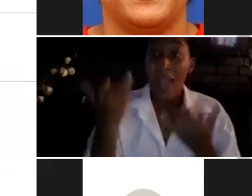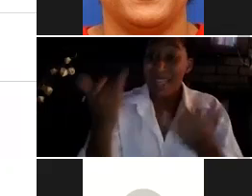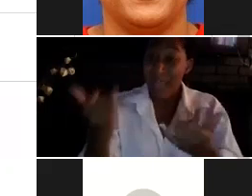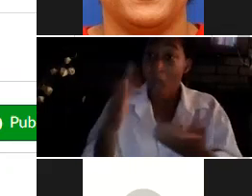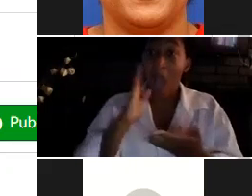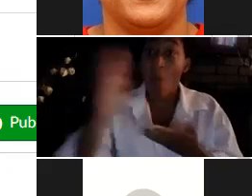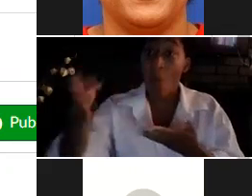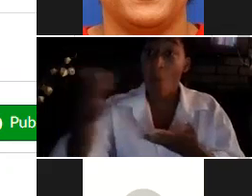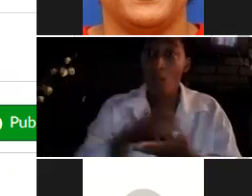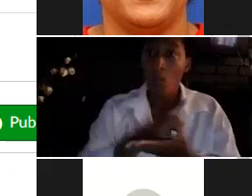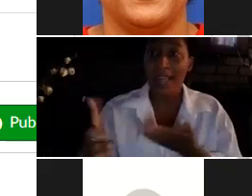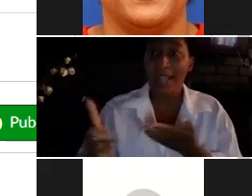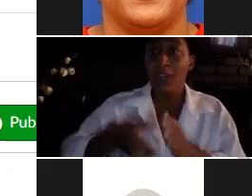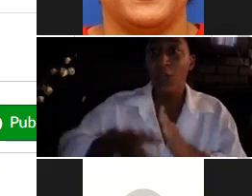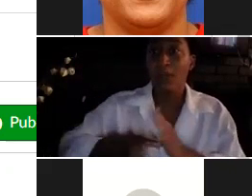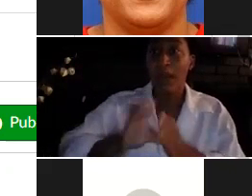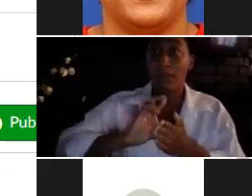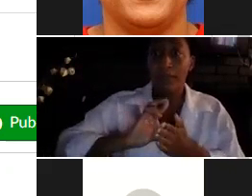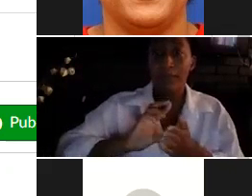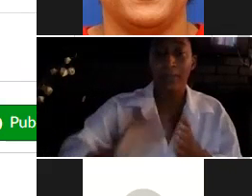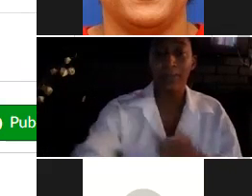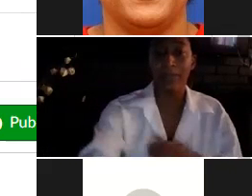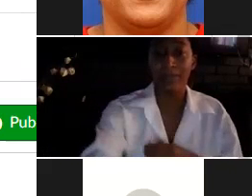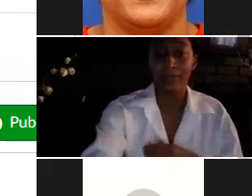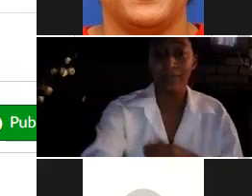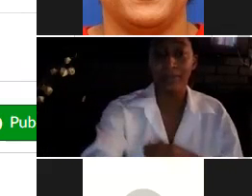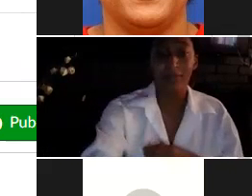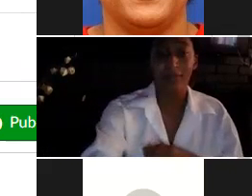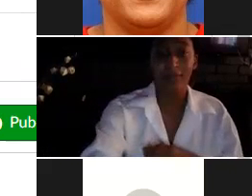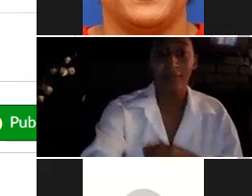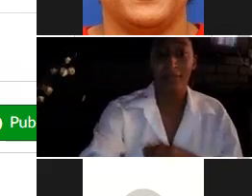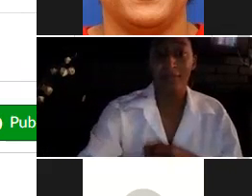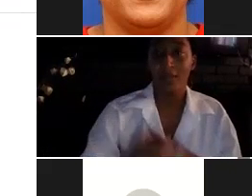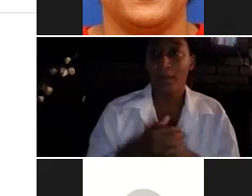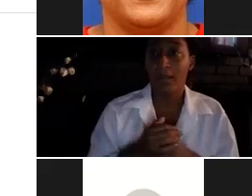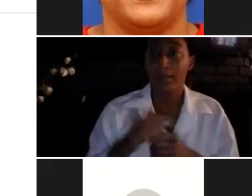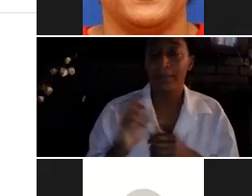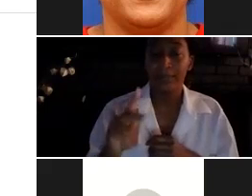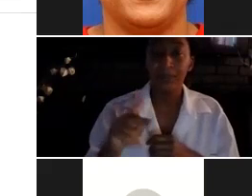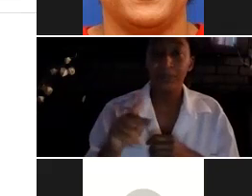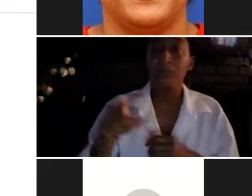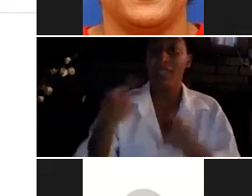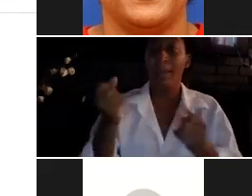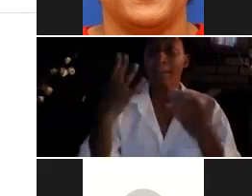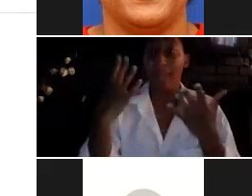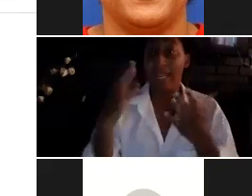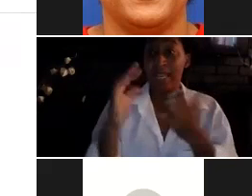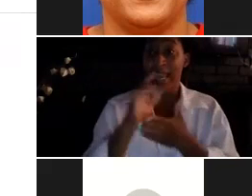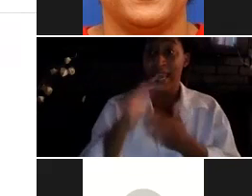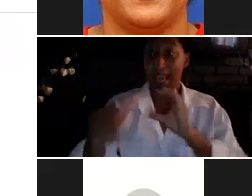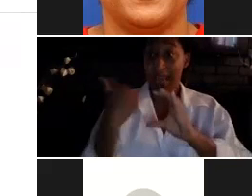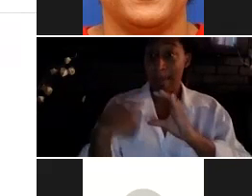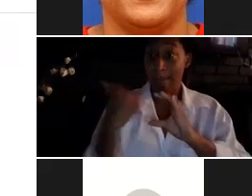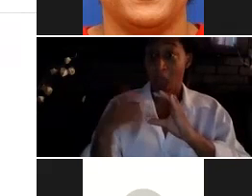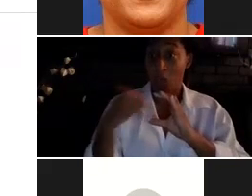now. I got like lots of emails this weekend from students in both